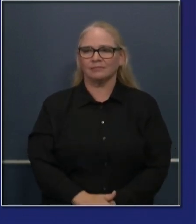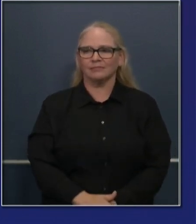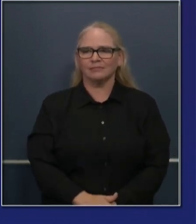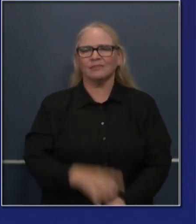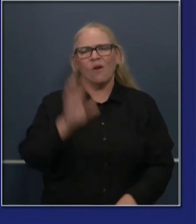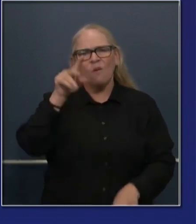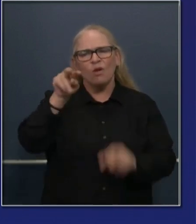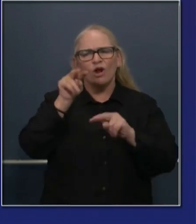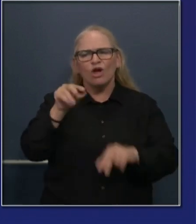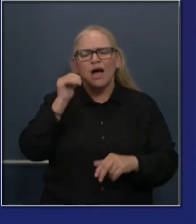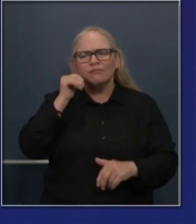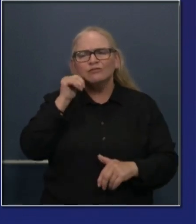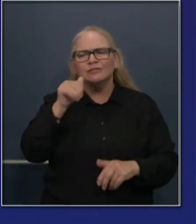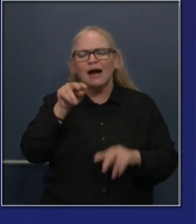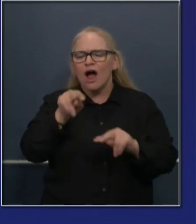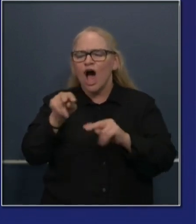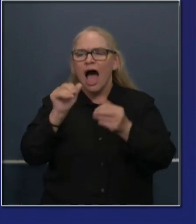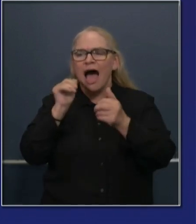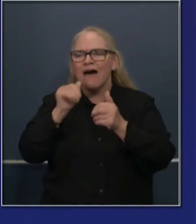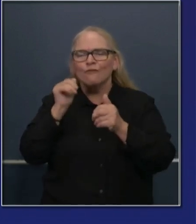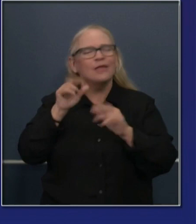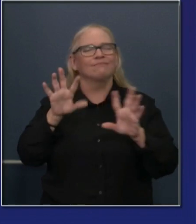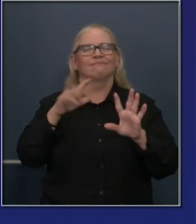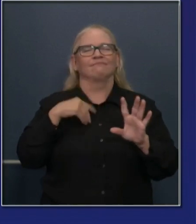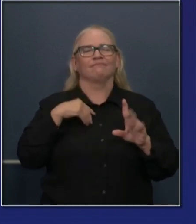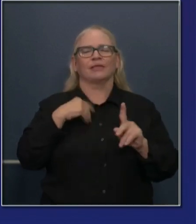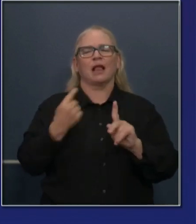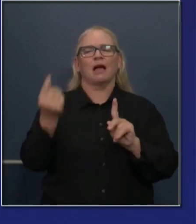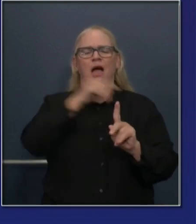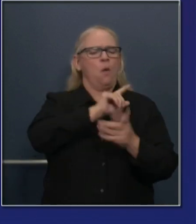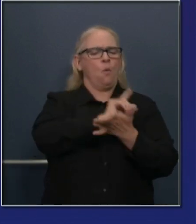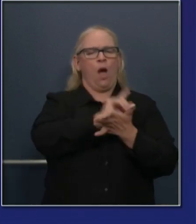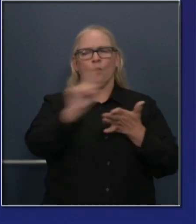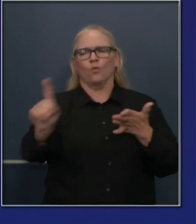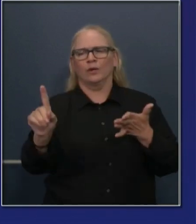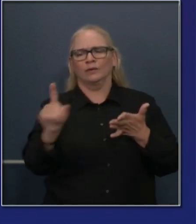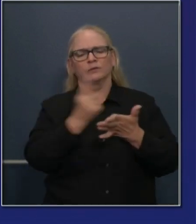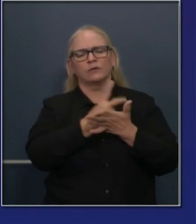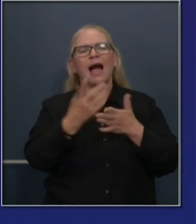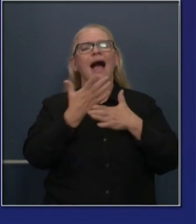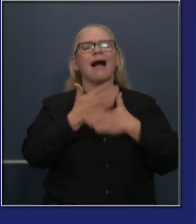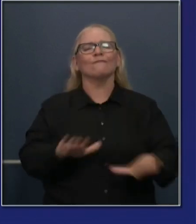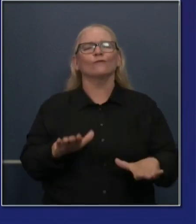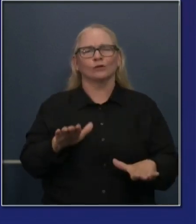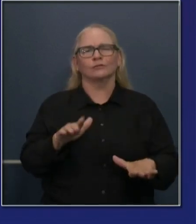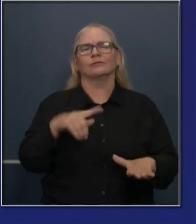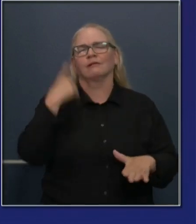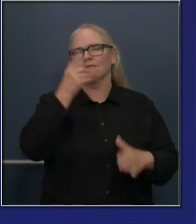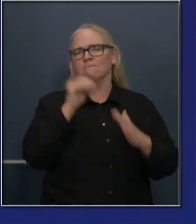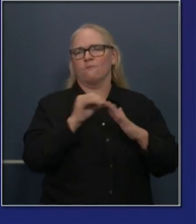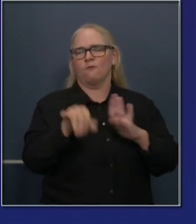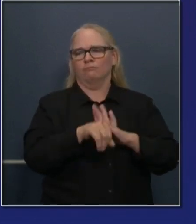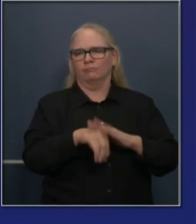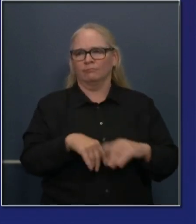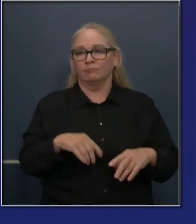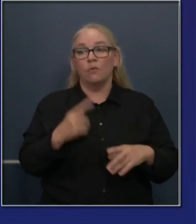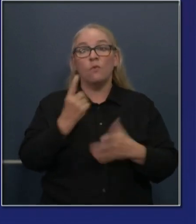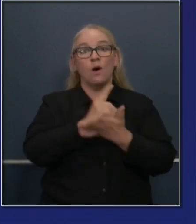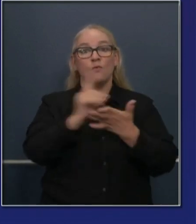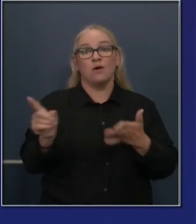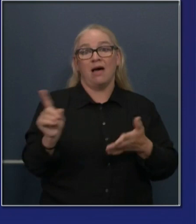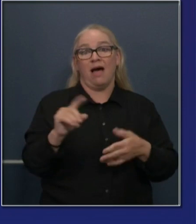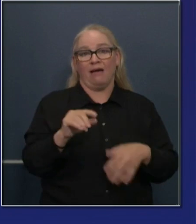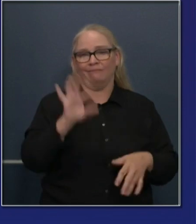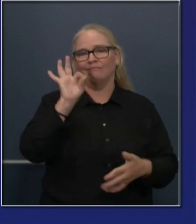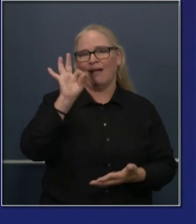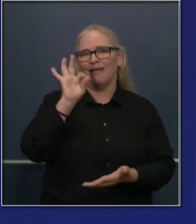these 7-day, 14-day averages. That's why we pair the average 7-day 9,881